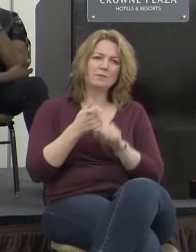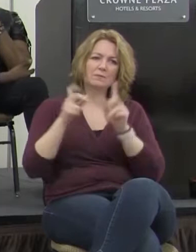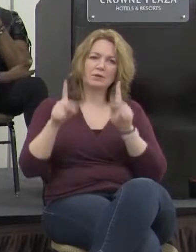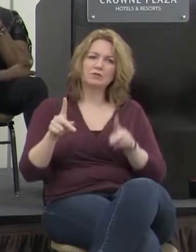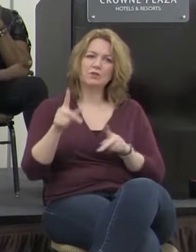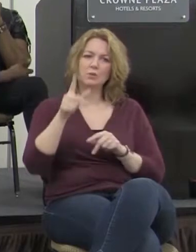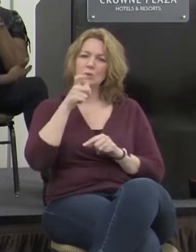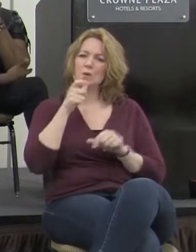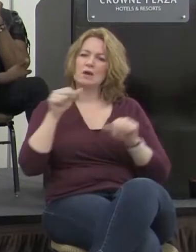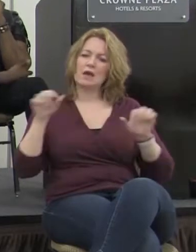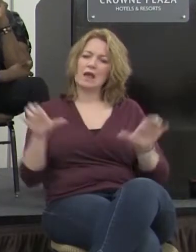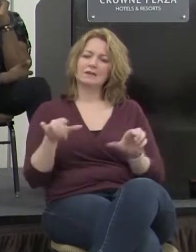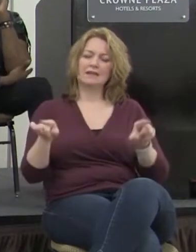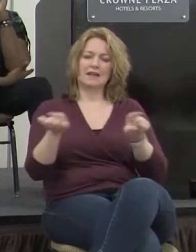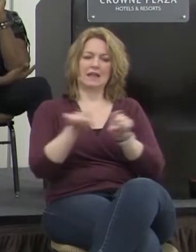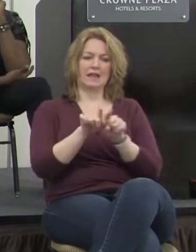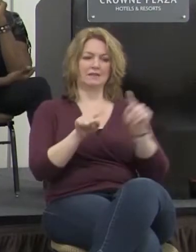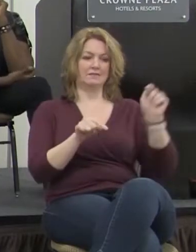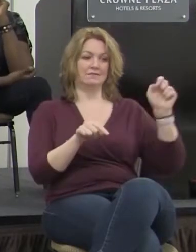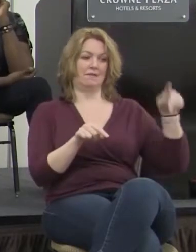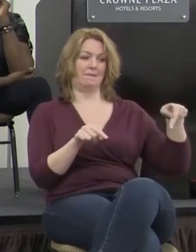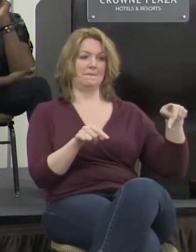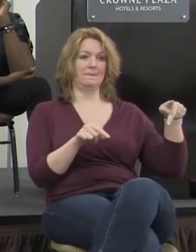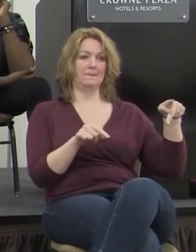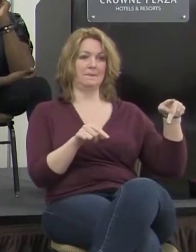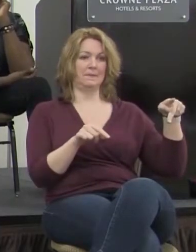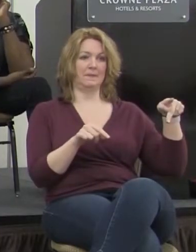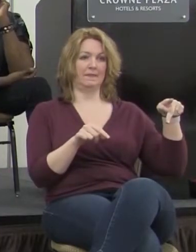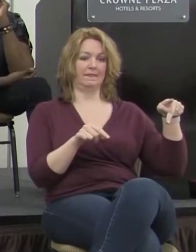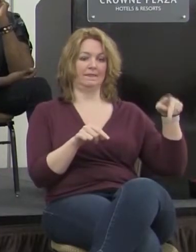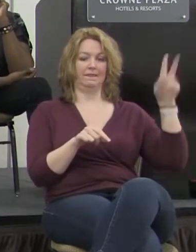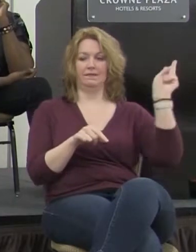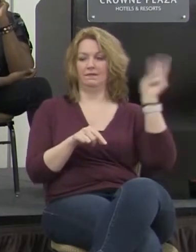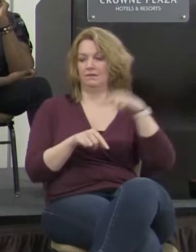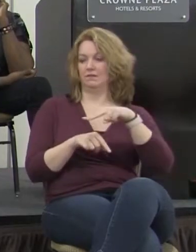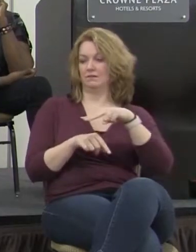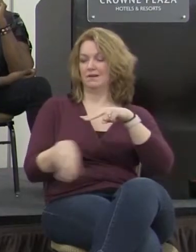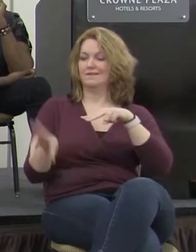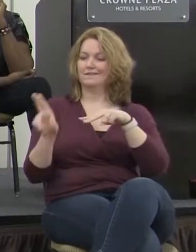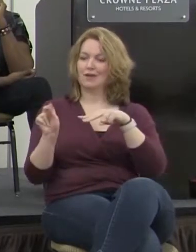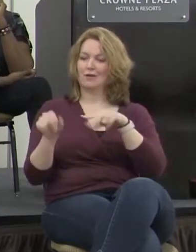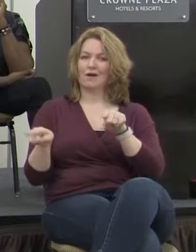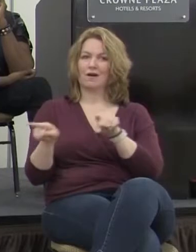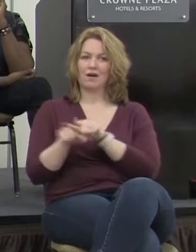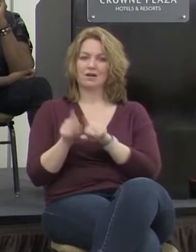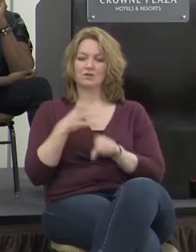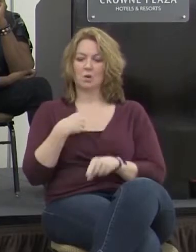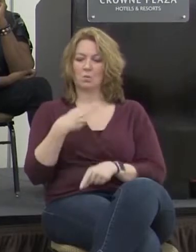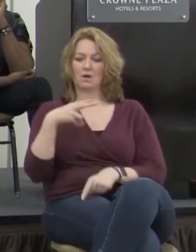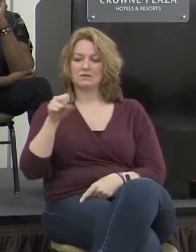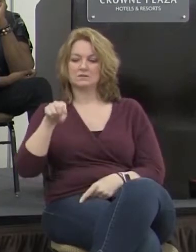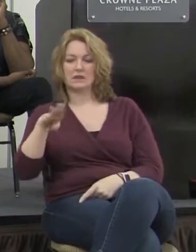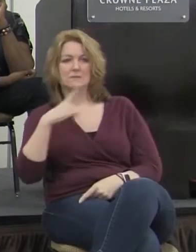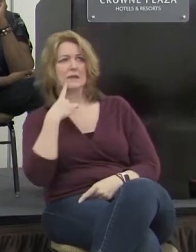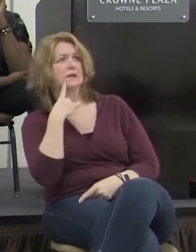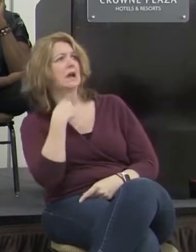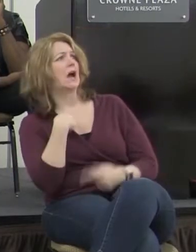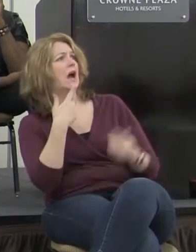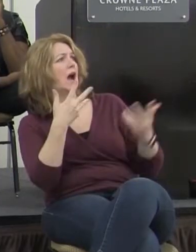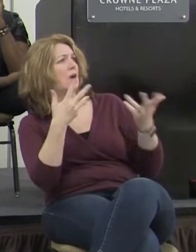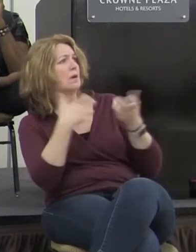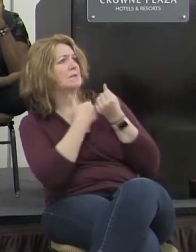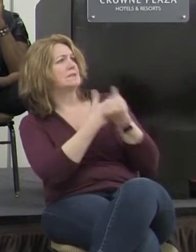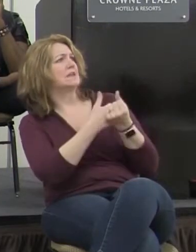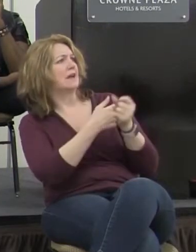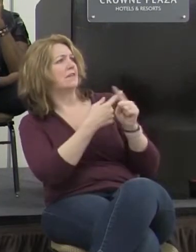who's acting as a top and demeaning. It can also be a white submissive saying, I want to be